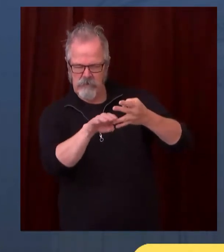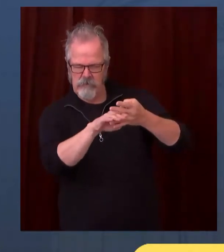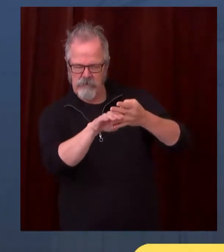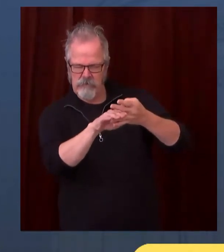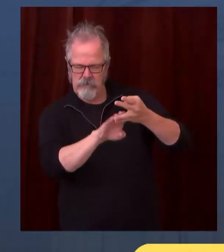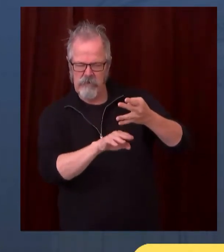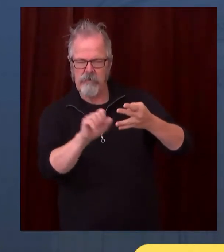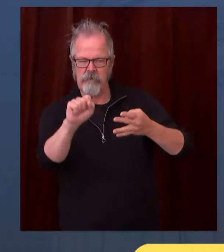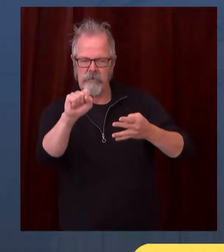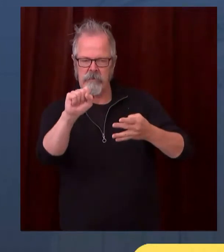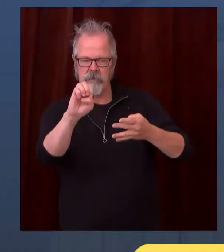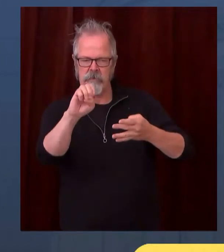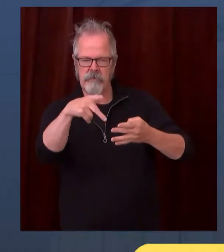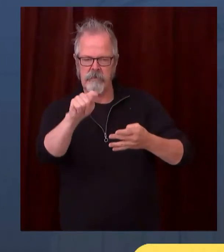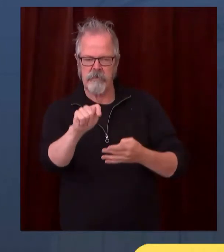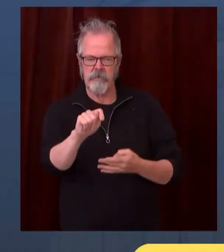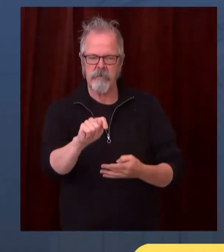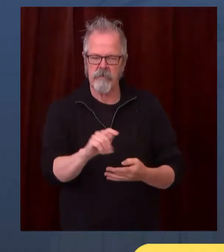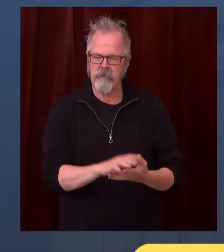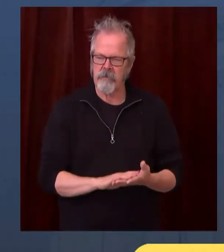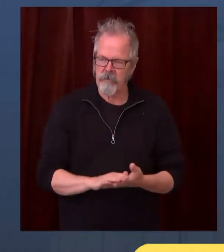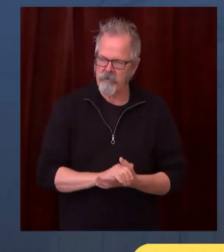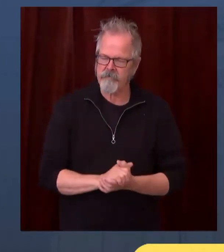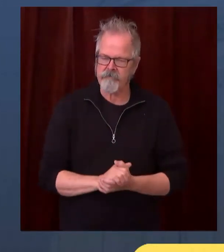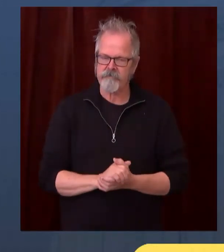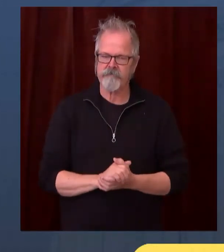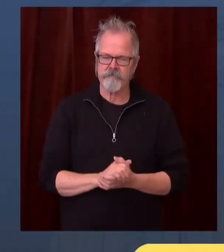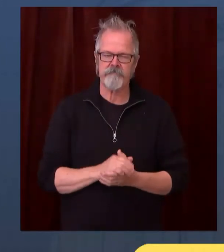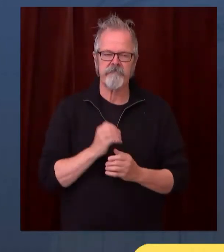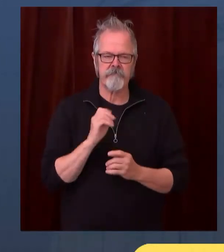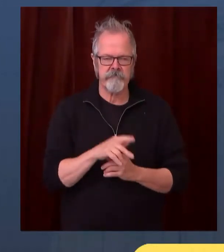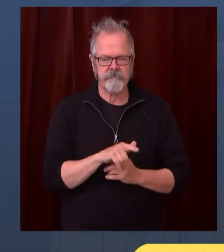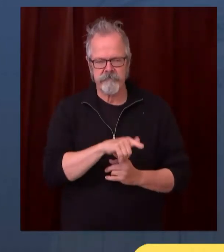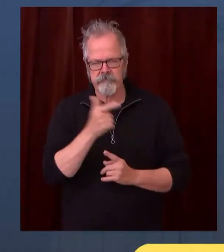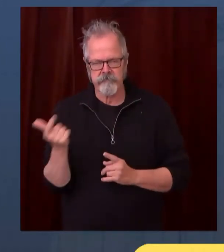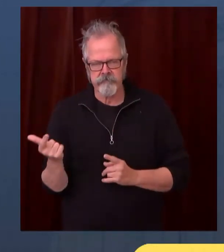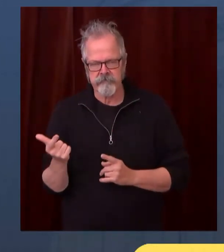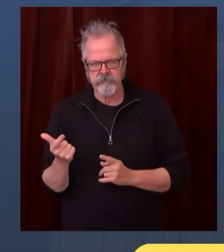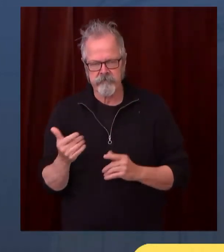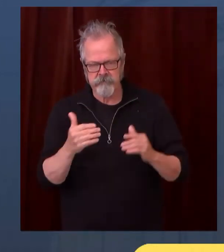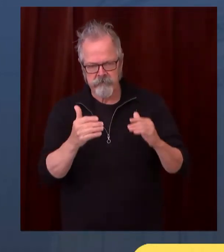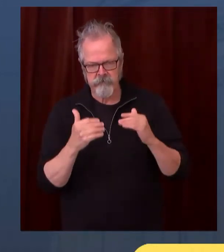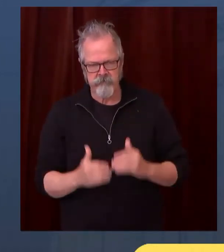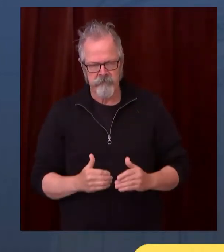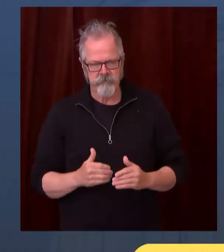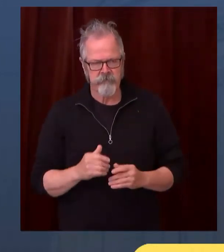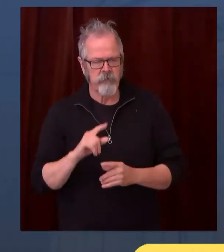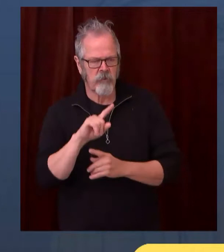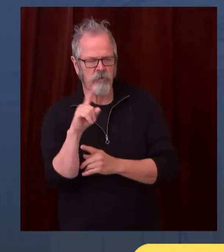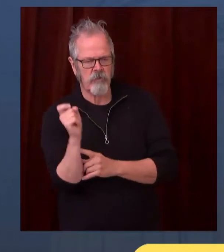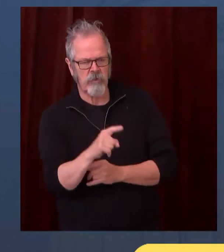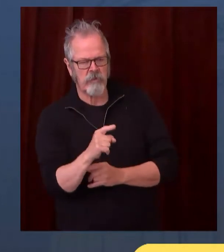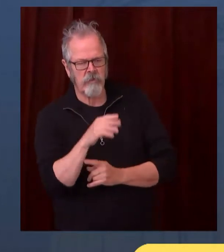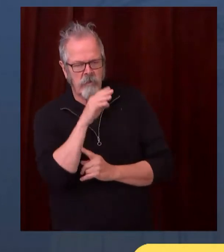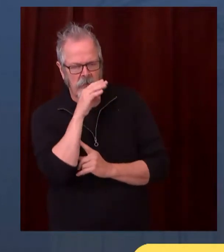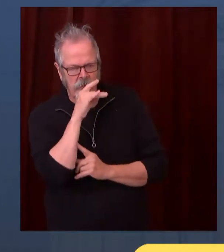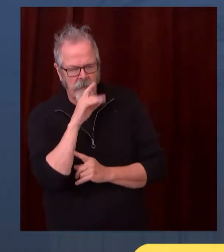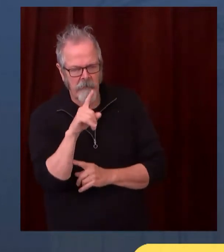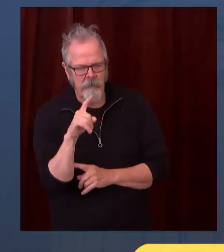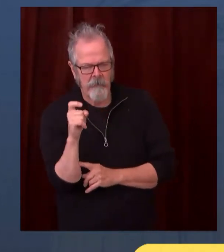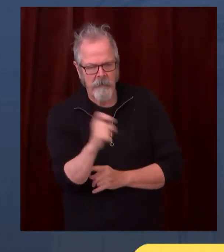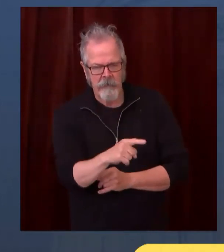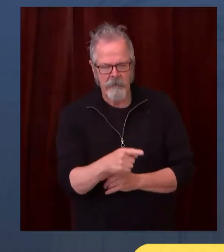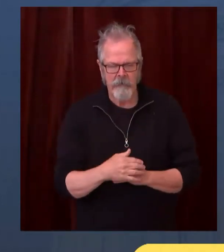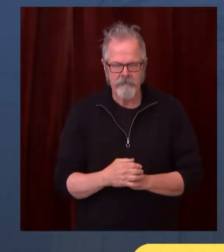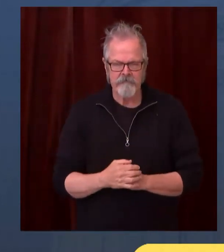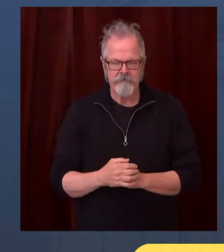Governor. The new model from the folks at the University of Washington out this morning is projecting that